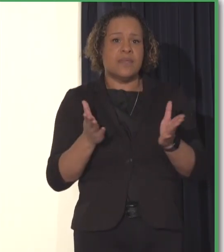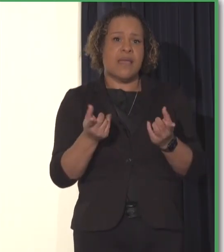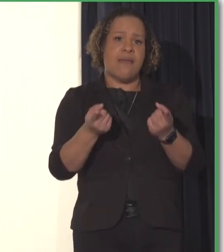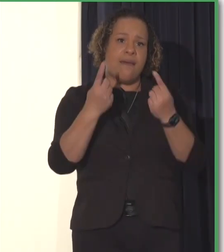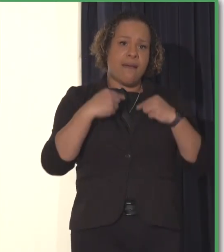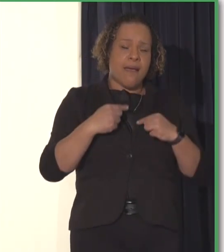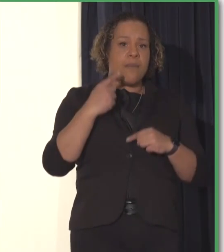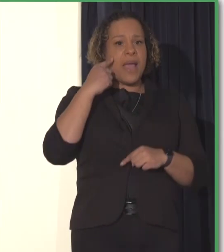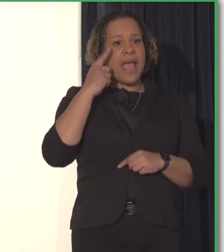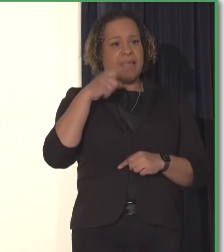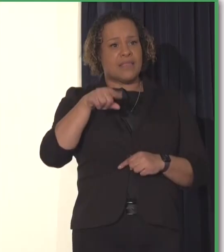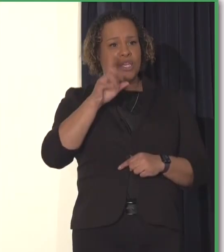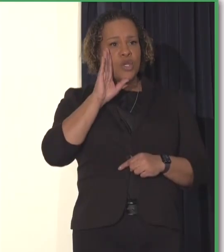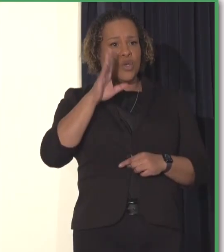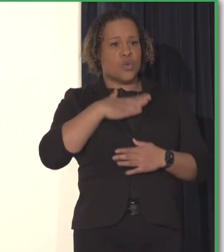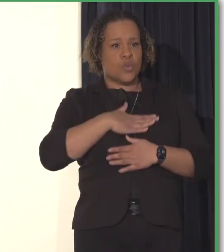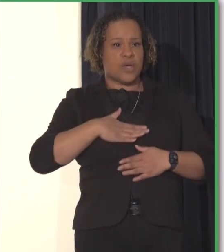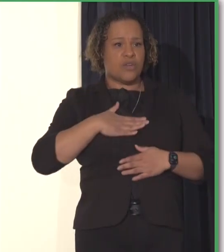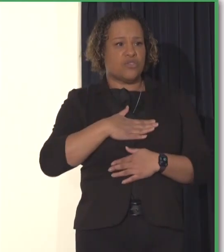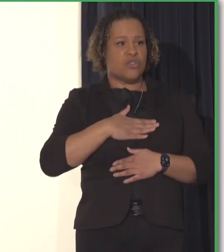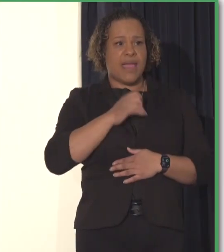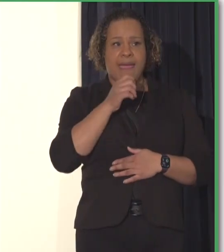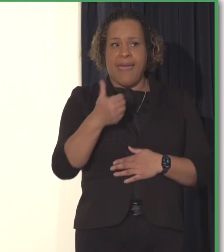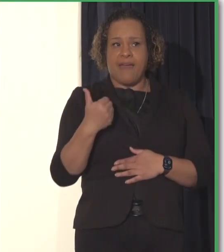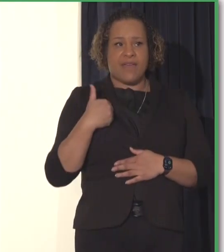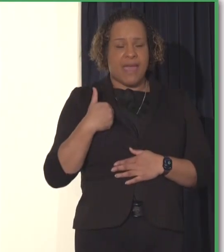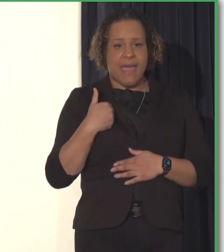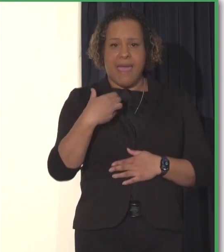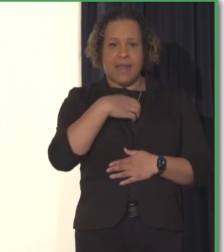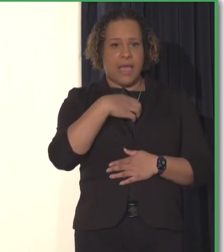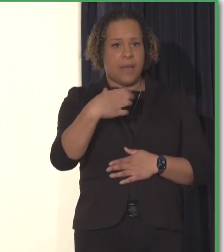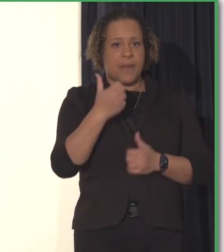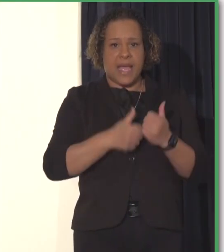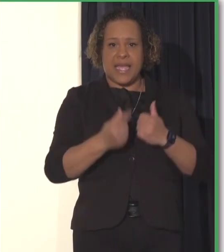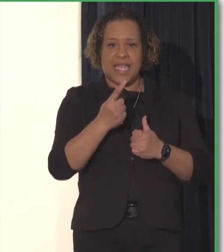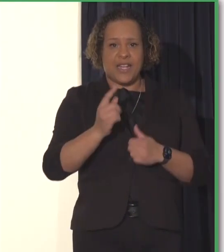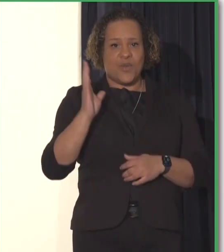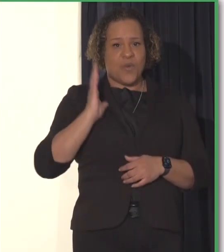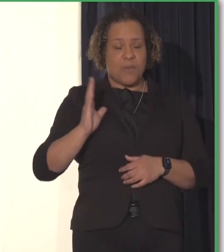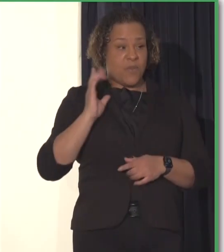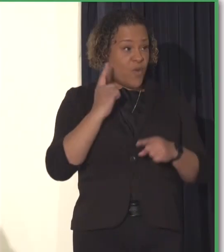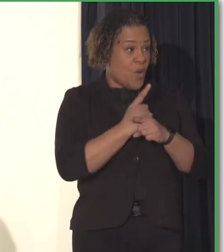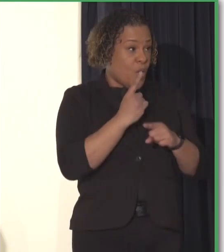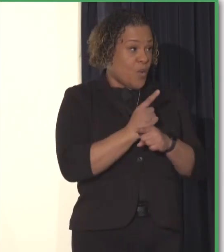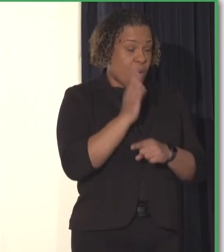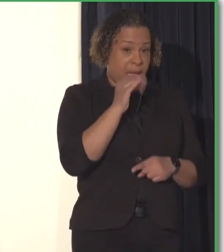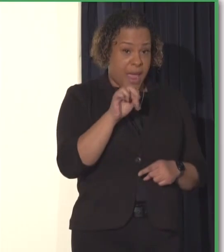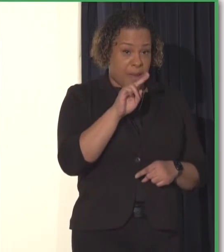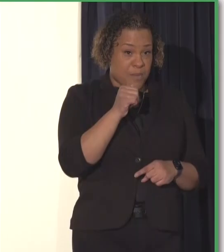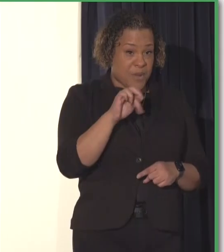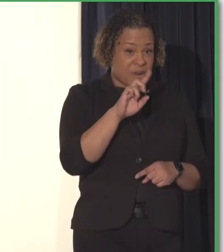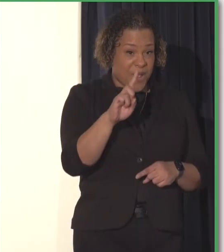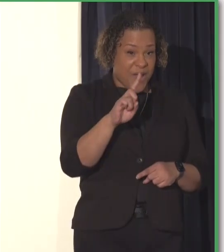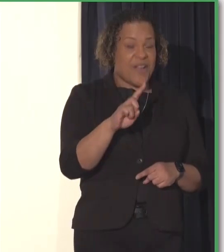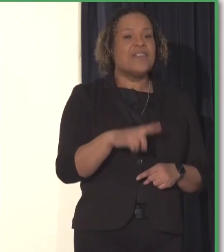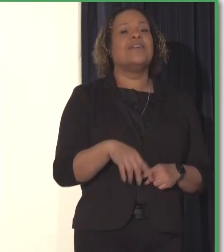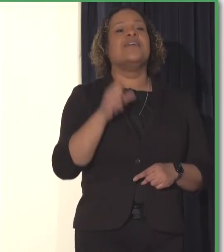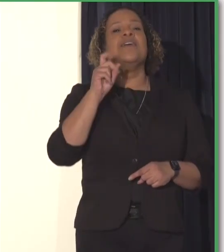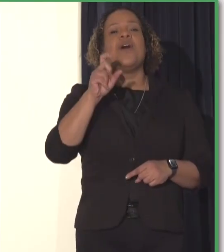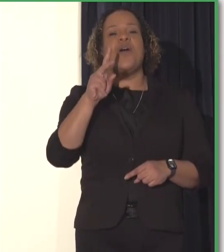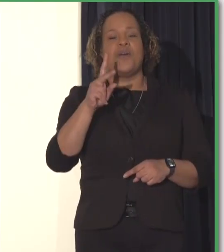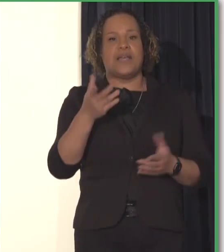will enjoy it. I haven't had a complaint of anyone who has attended before. Isn't that right, Commissioner Bernard? Yep. So come on